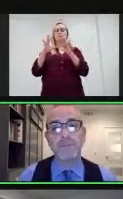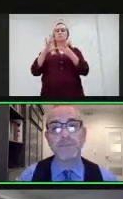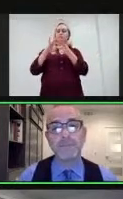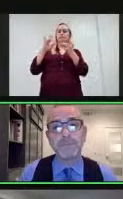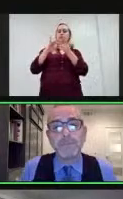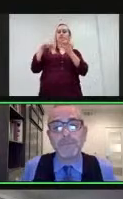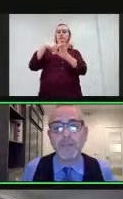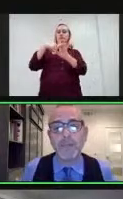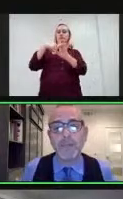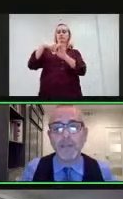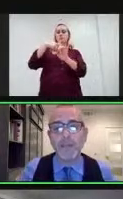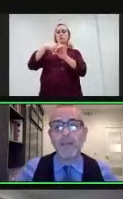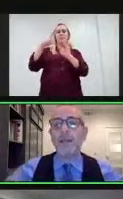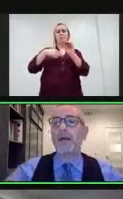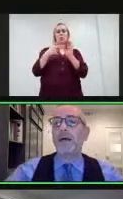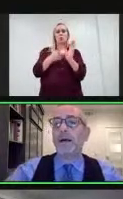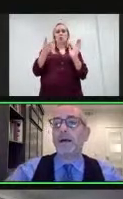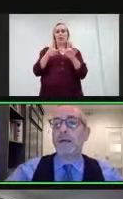language.